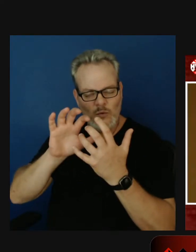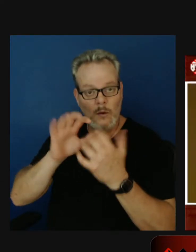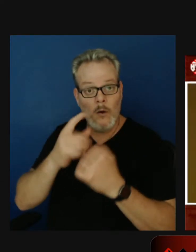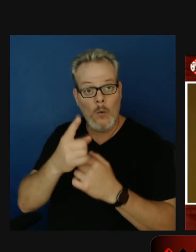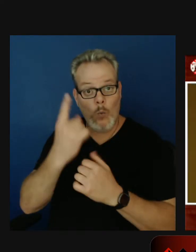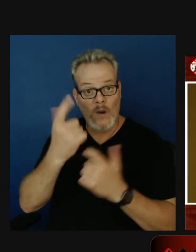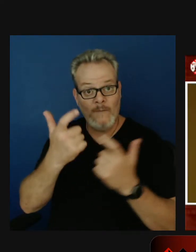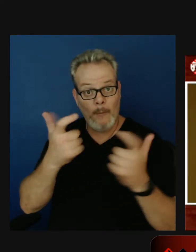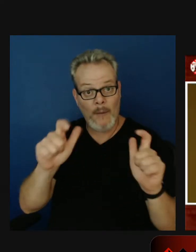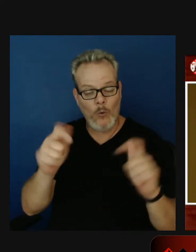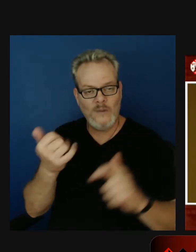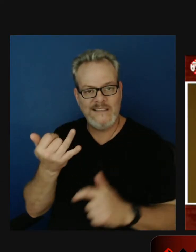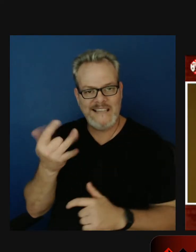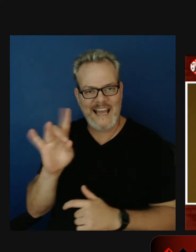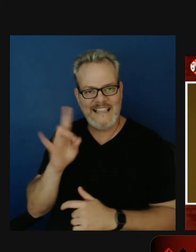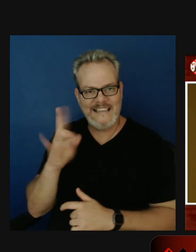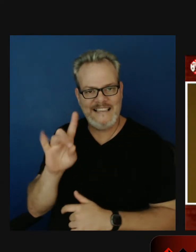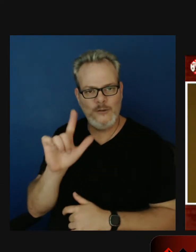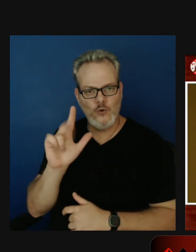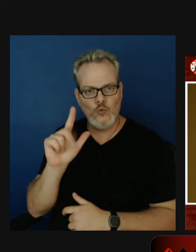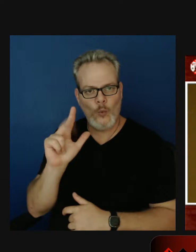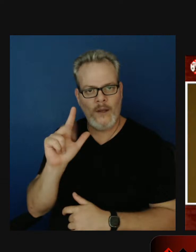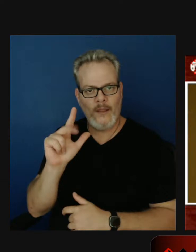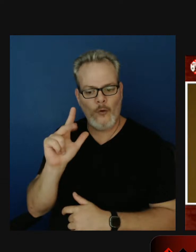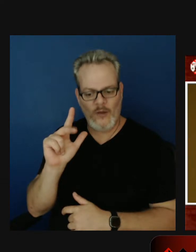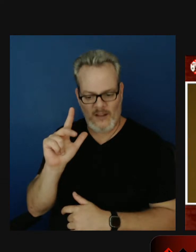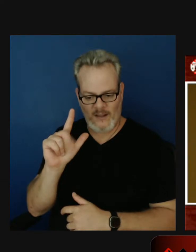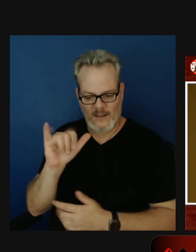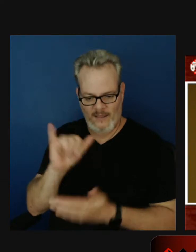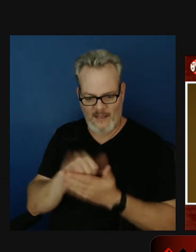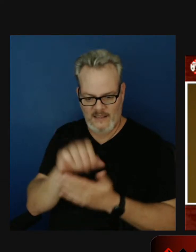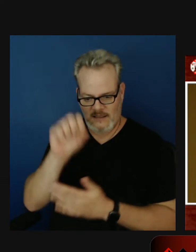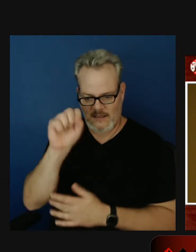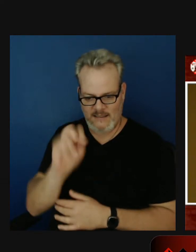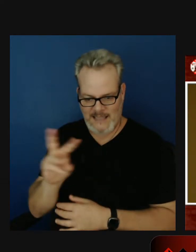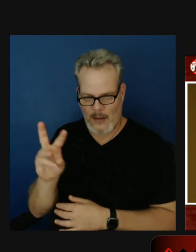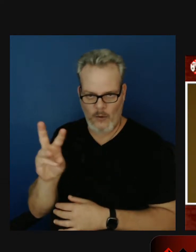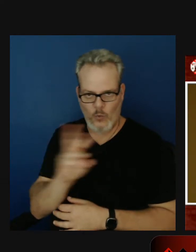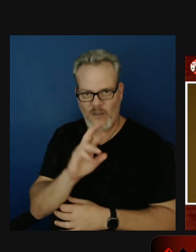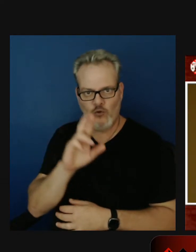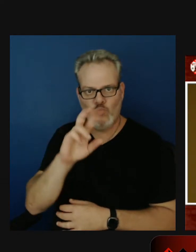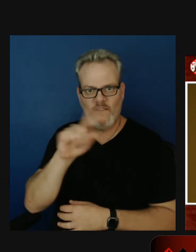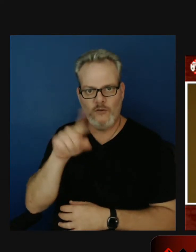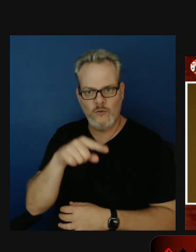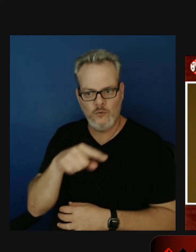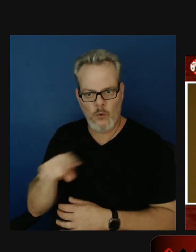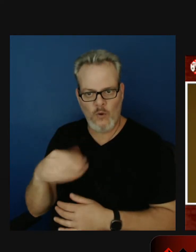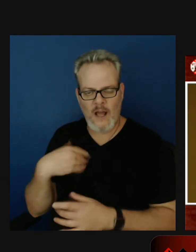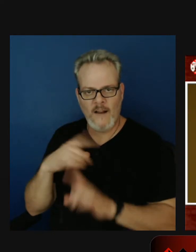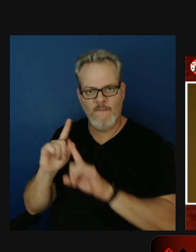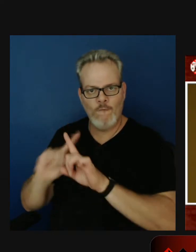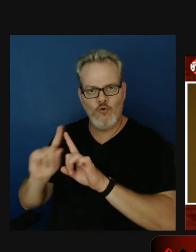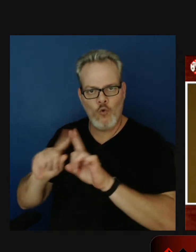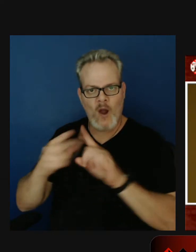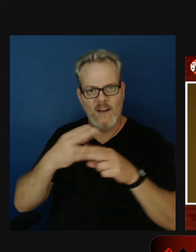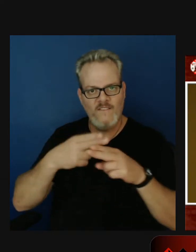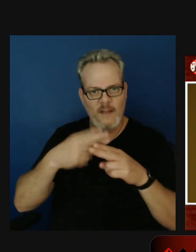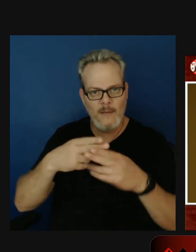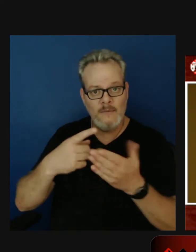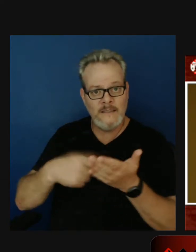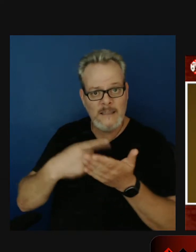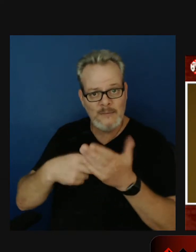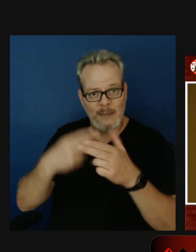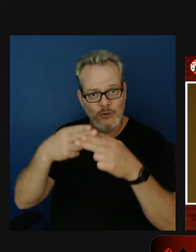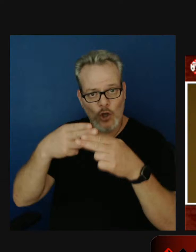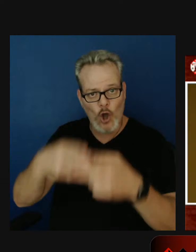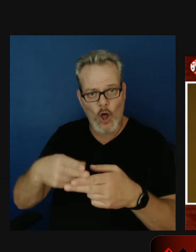the 1823 lava flow in the Southwest Rift Zone, which has gone through many iterations and names from, some people call it 1866, some call it the